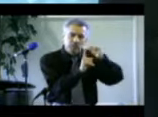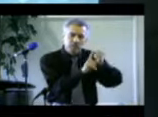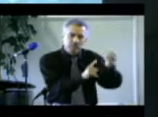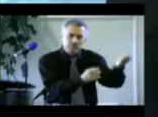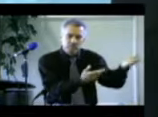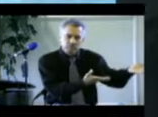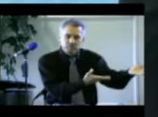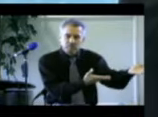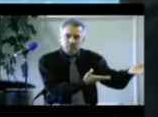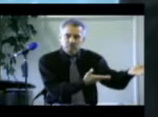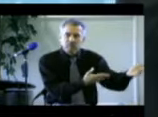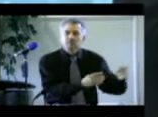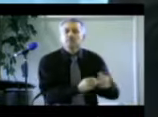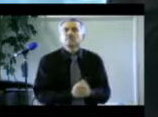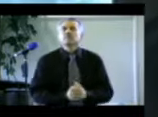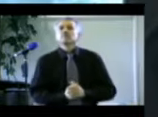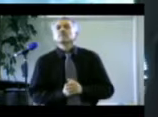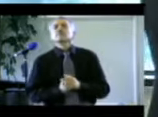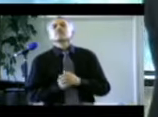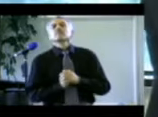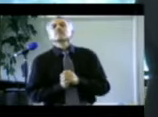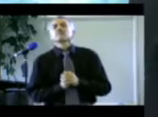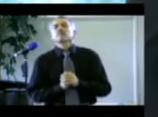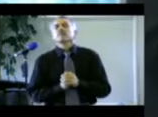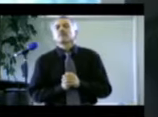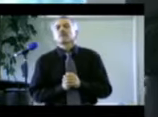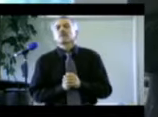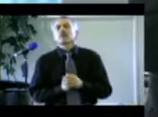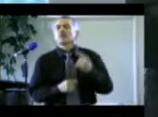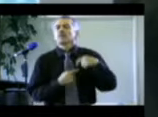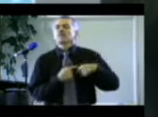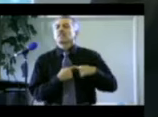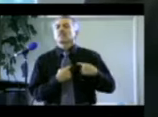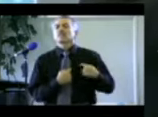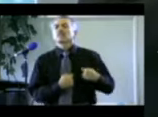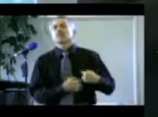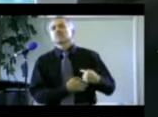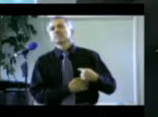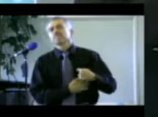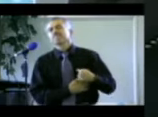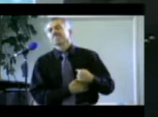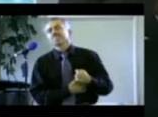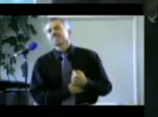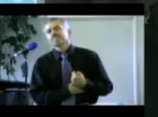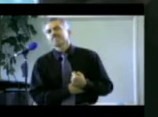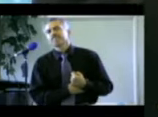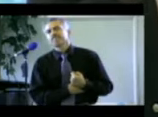until he's 40 years old. But always in his heart, he is,